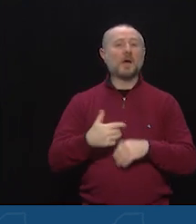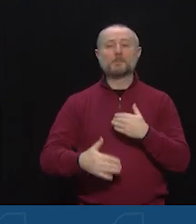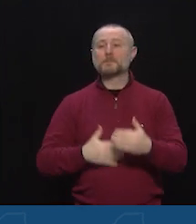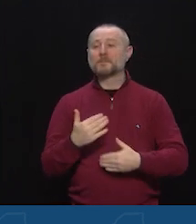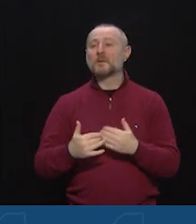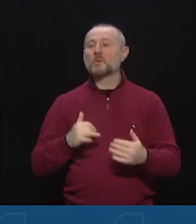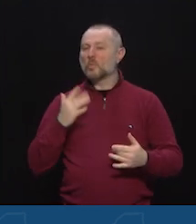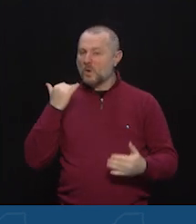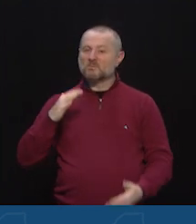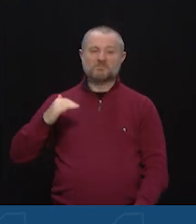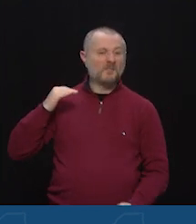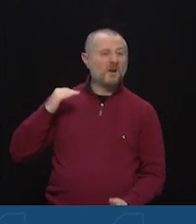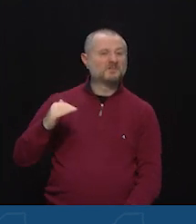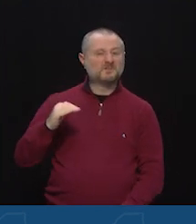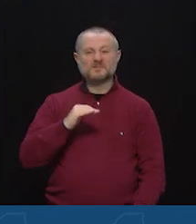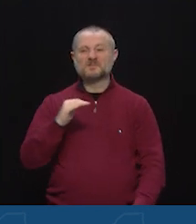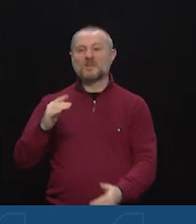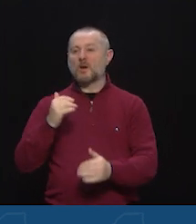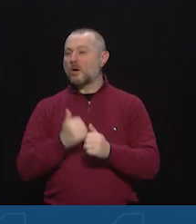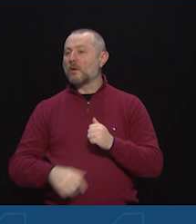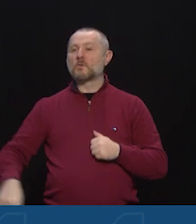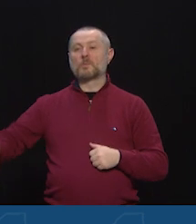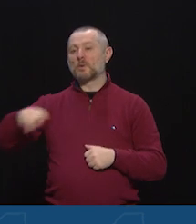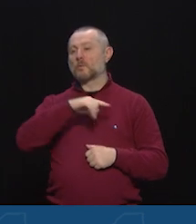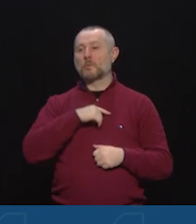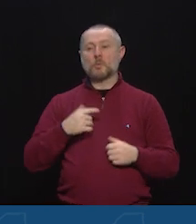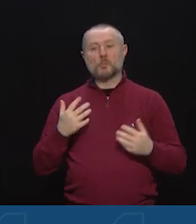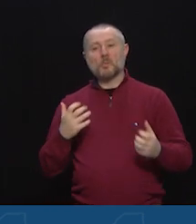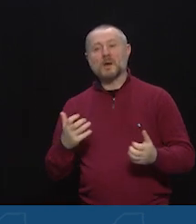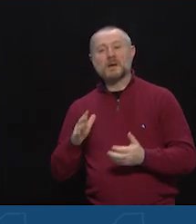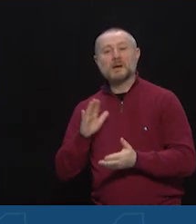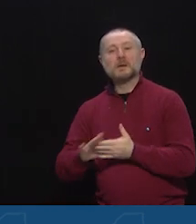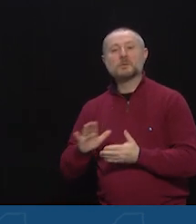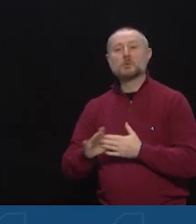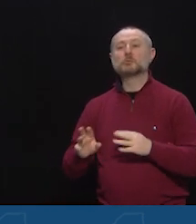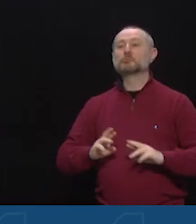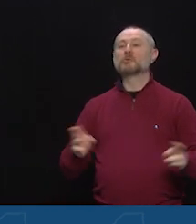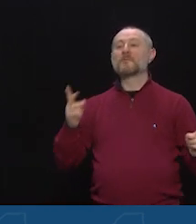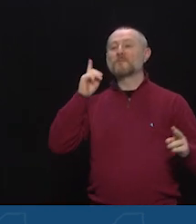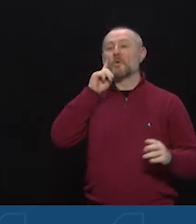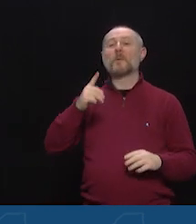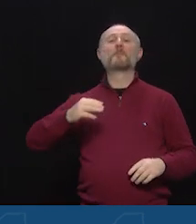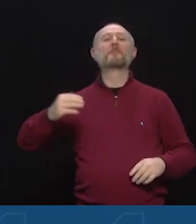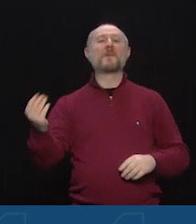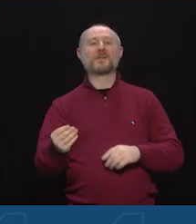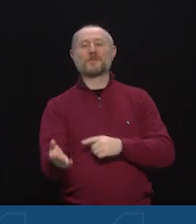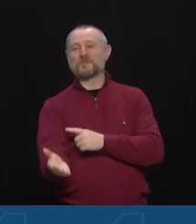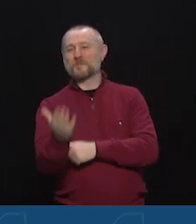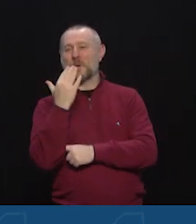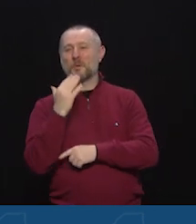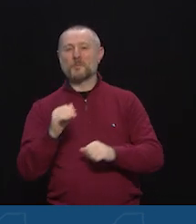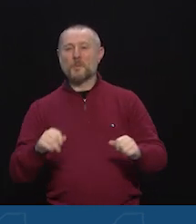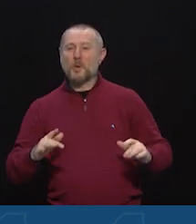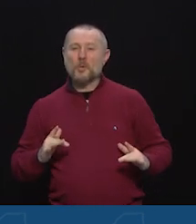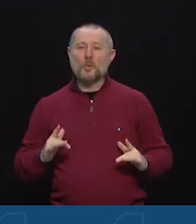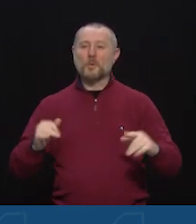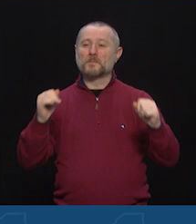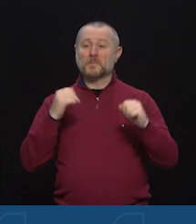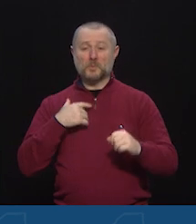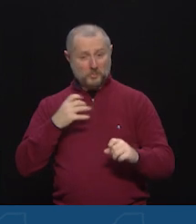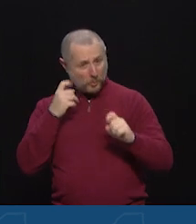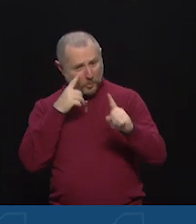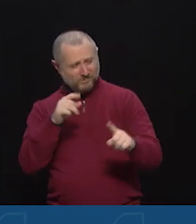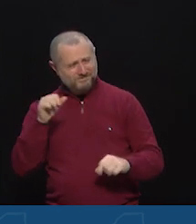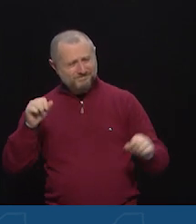Everybody's intent is going to be to get us ready and prepared for the morning commute on Monday, but people